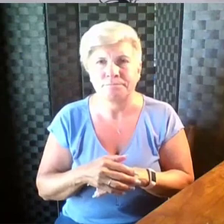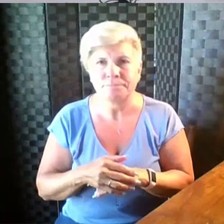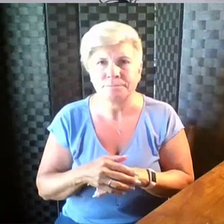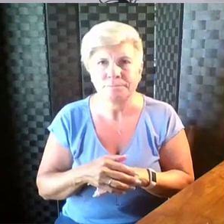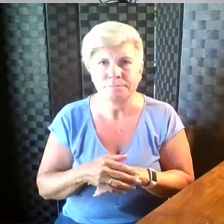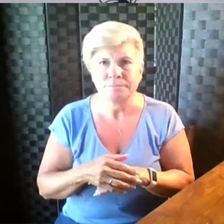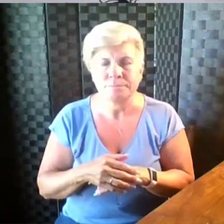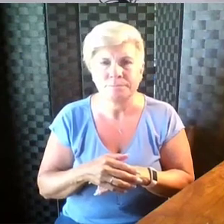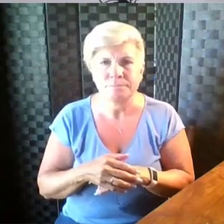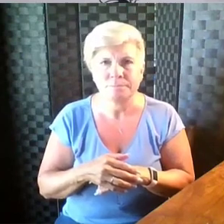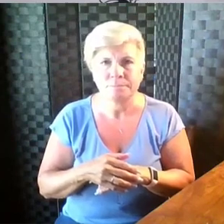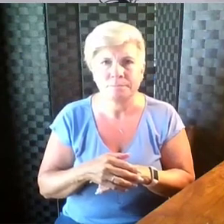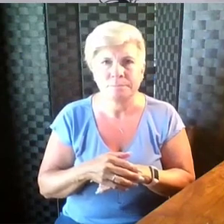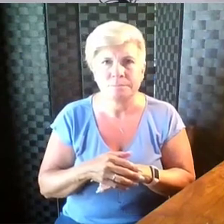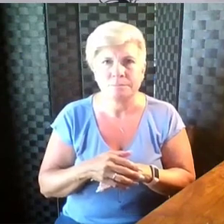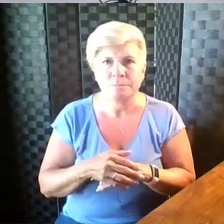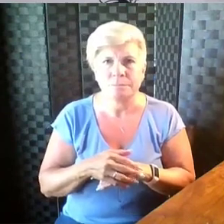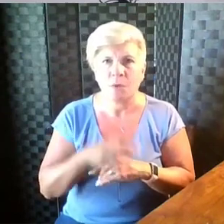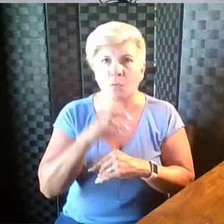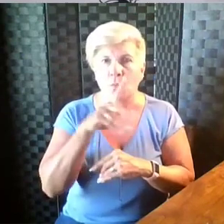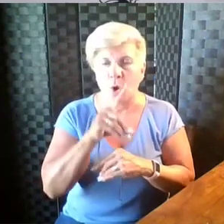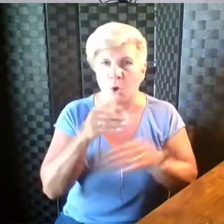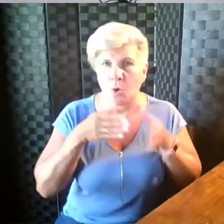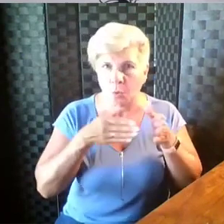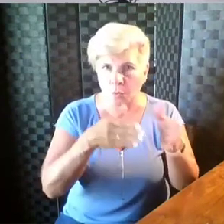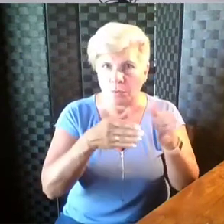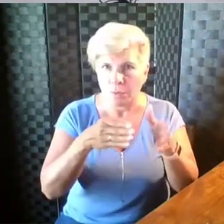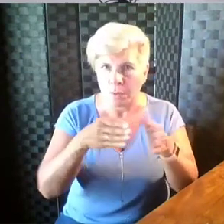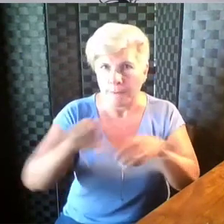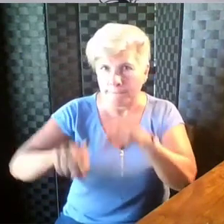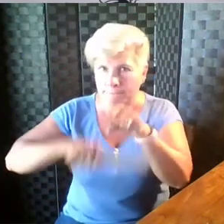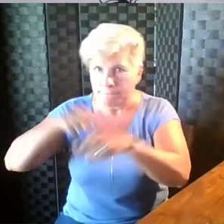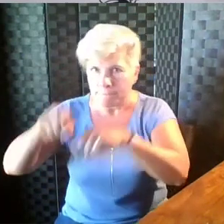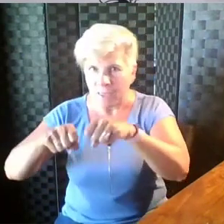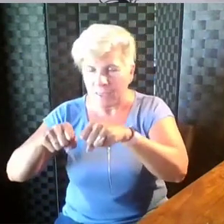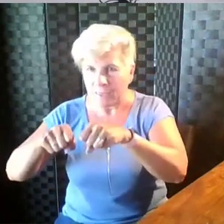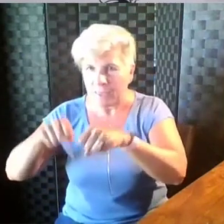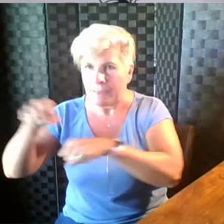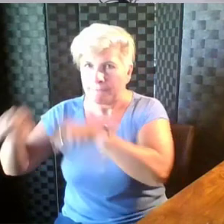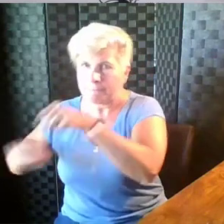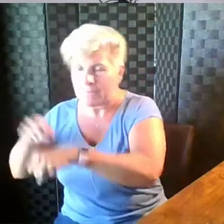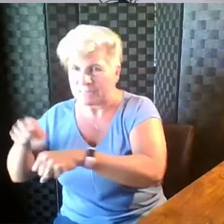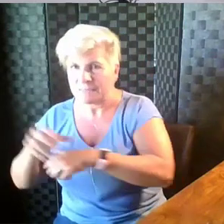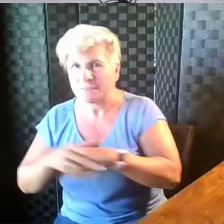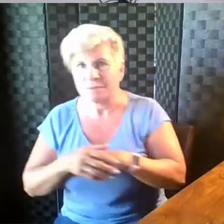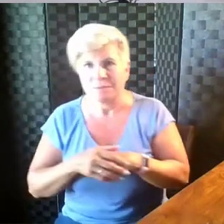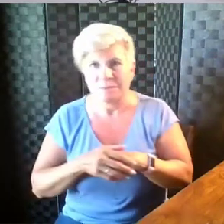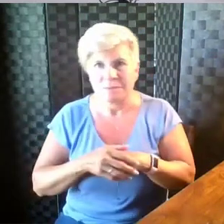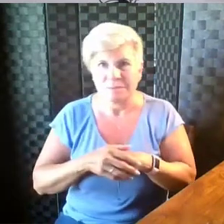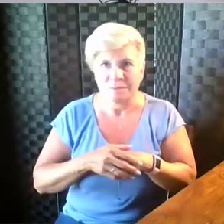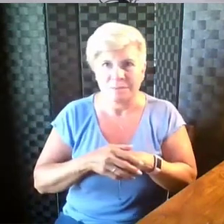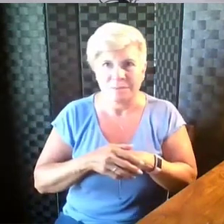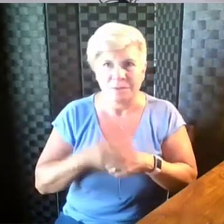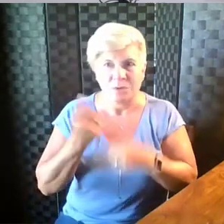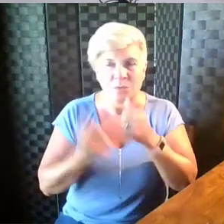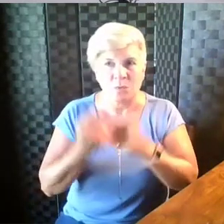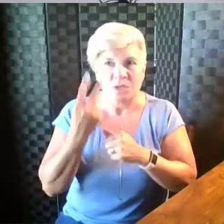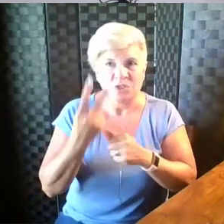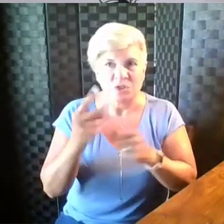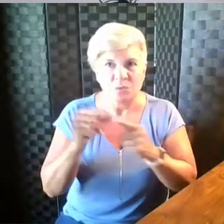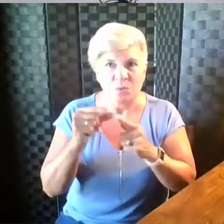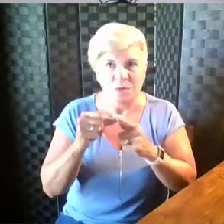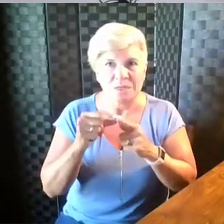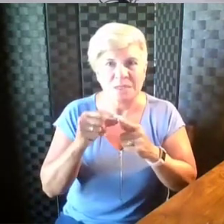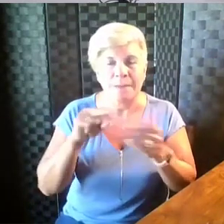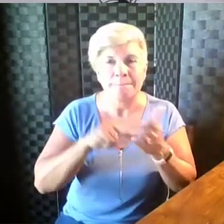Road, bike, bicycle. Which 2 words out of these